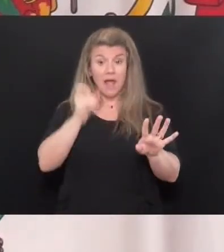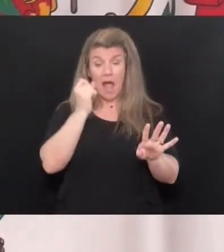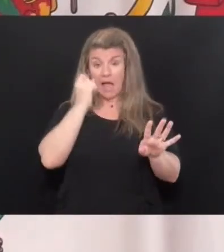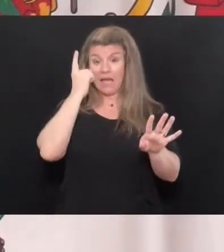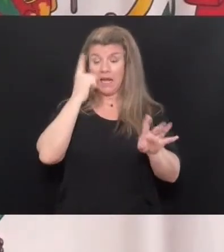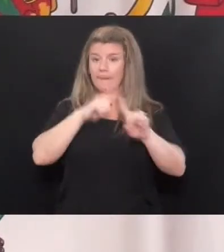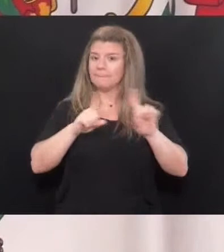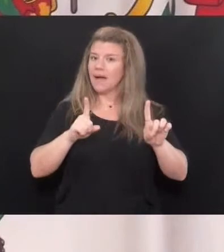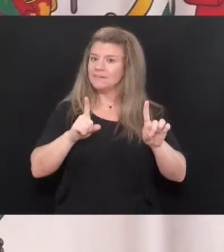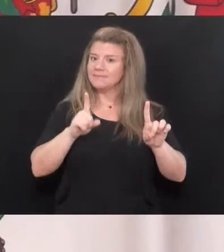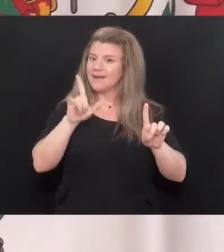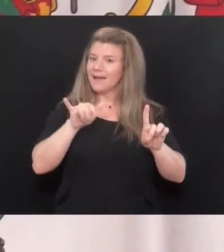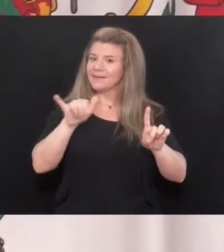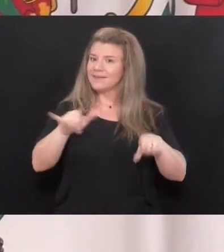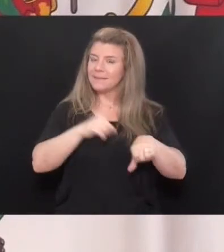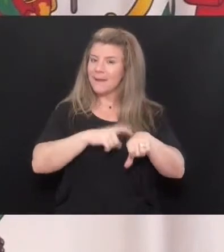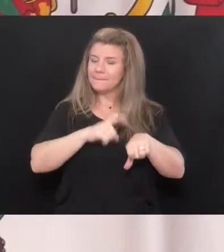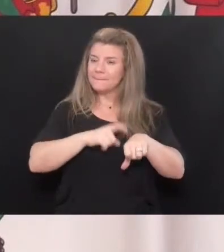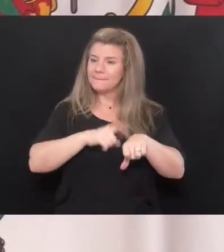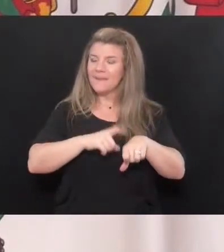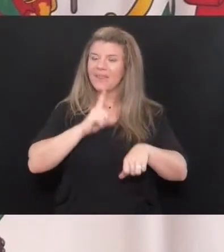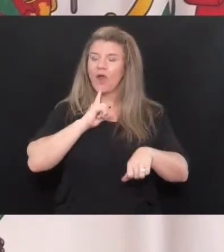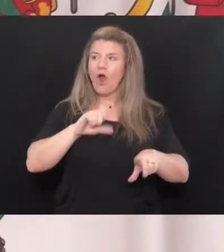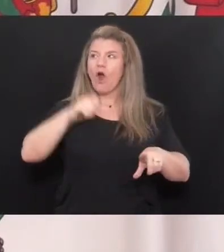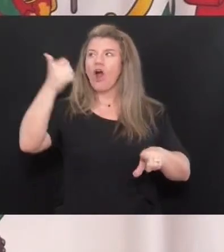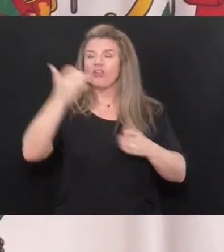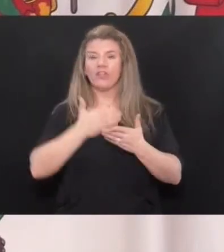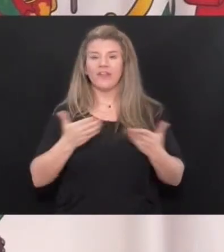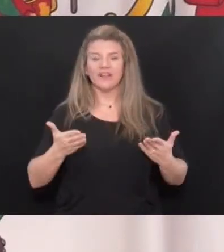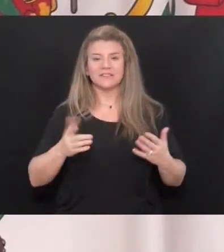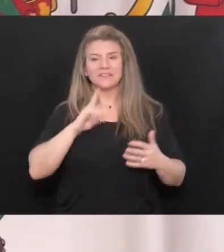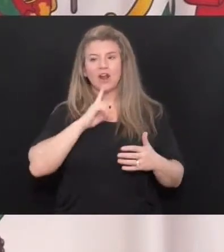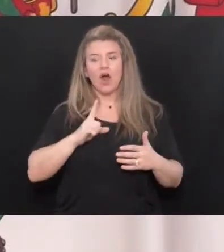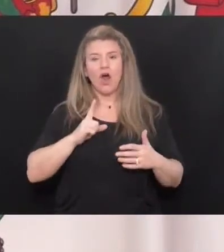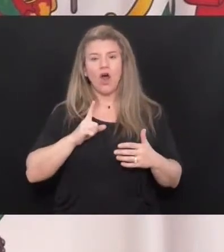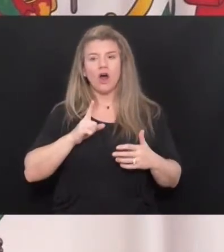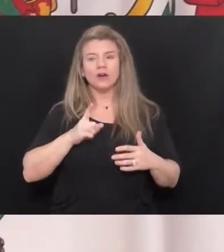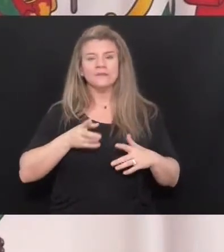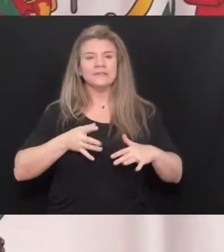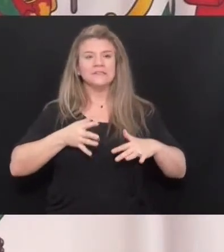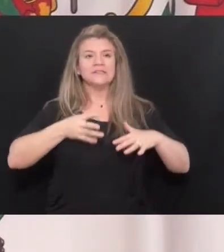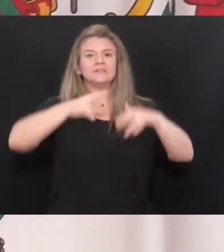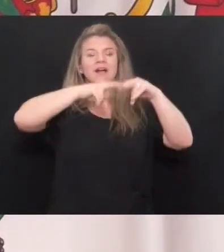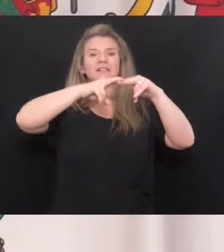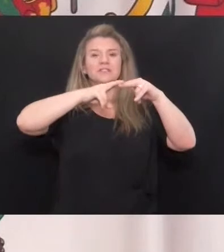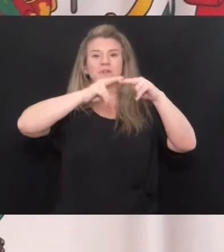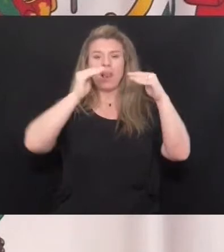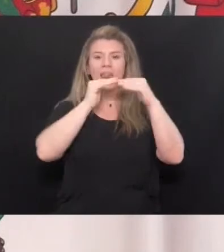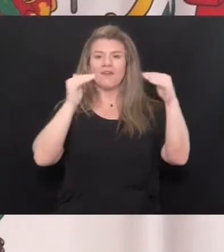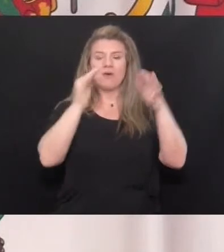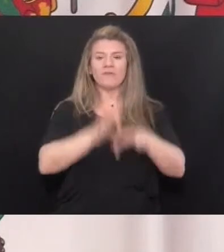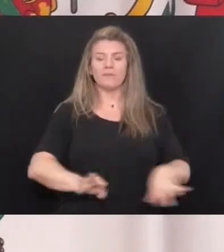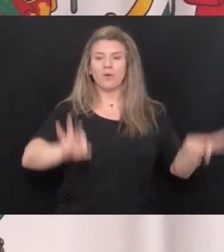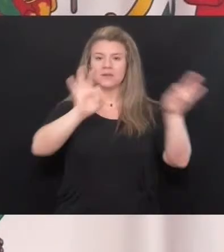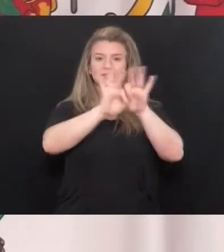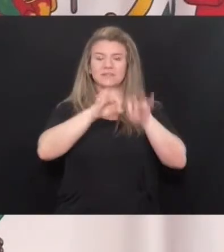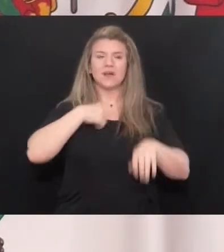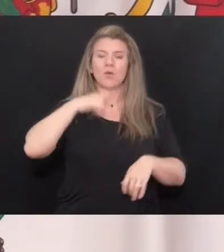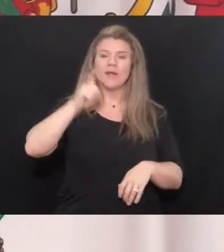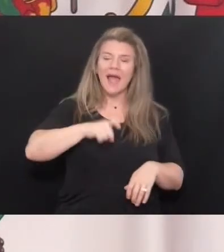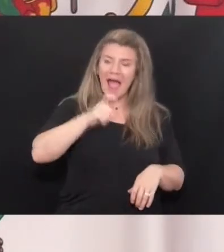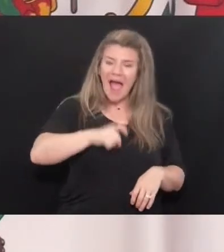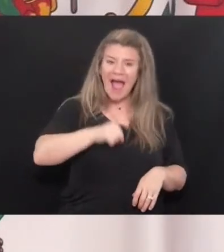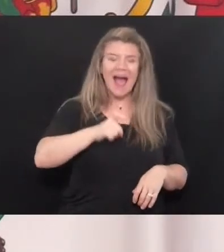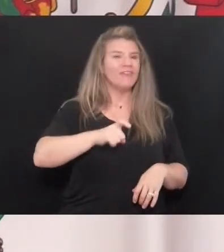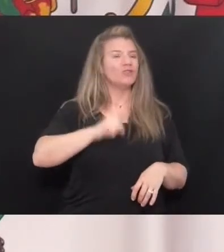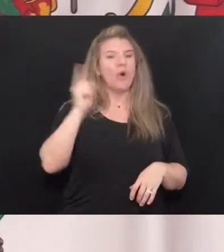same time, there are other things that rise to a level of importance that we have got to